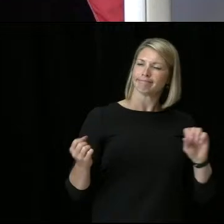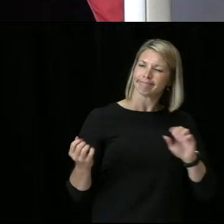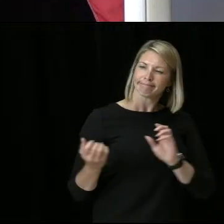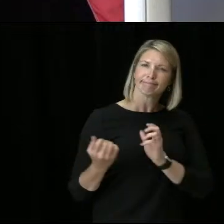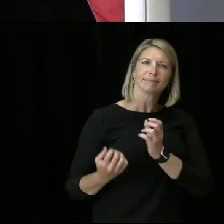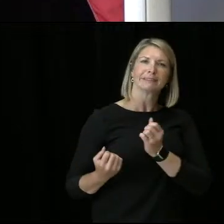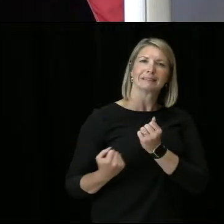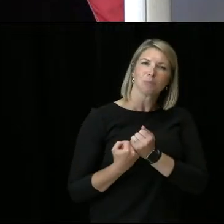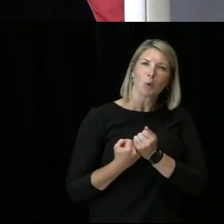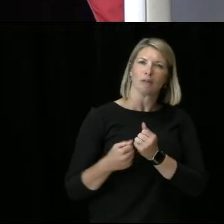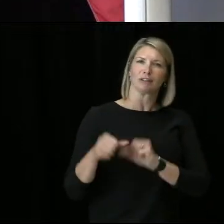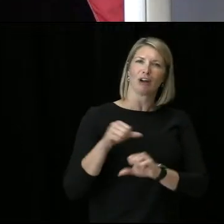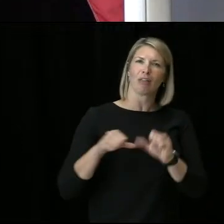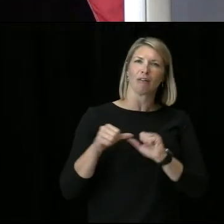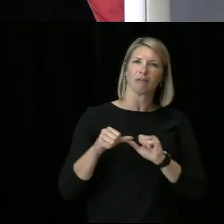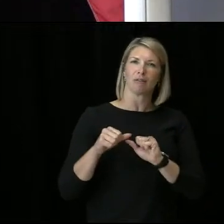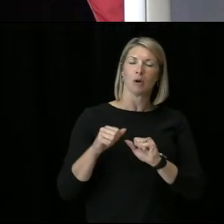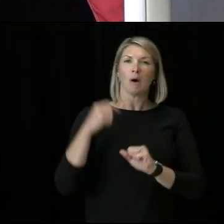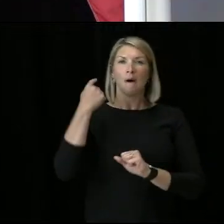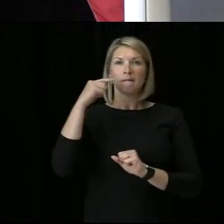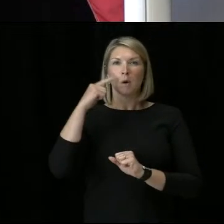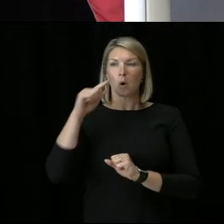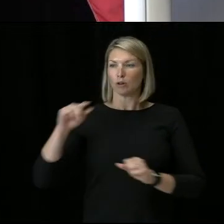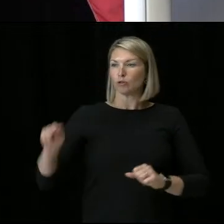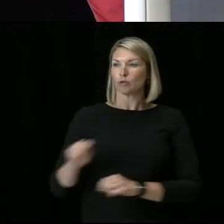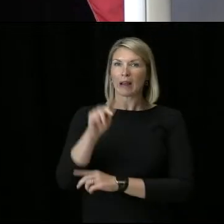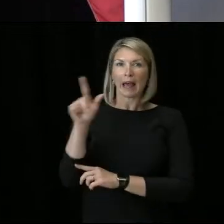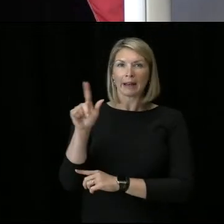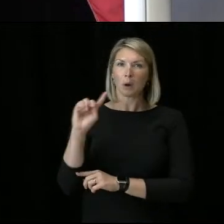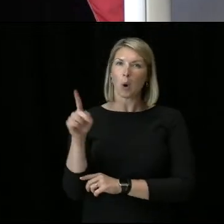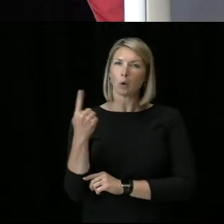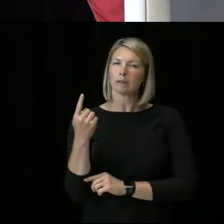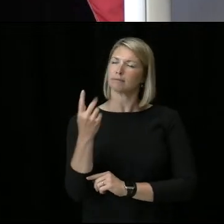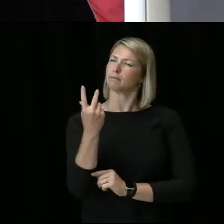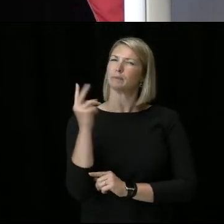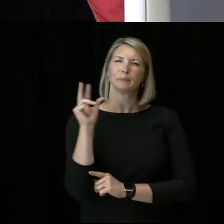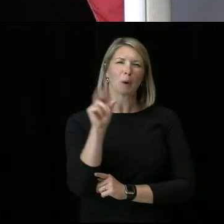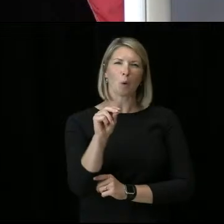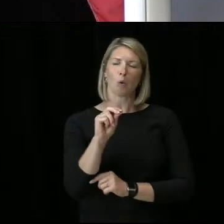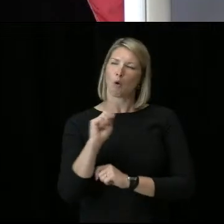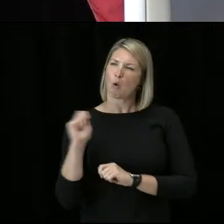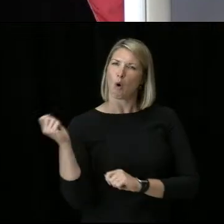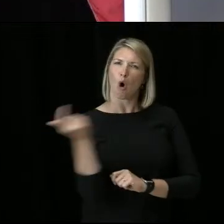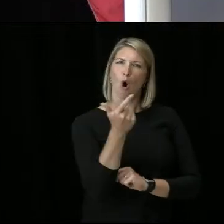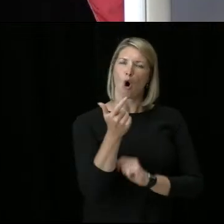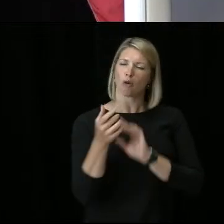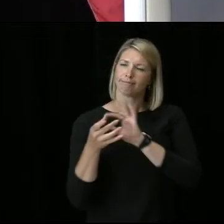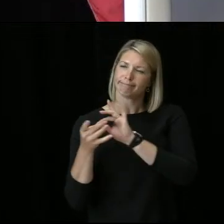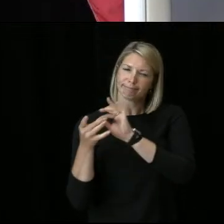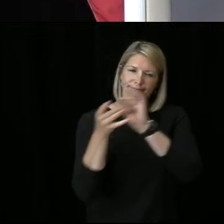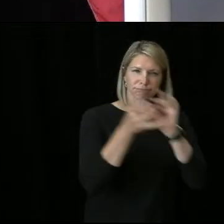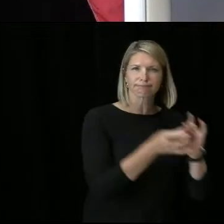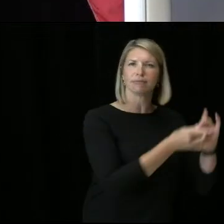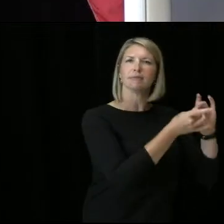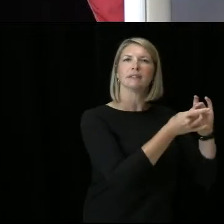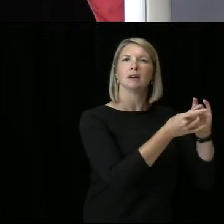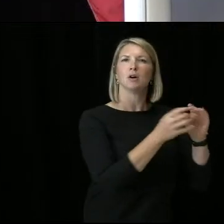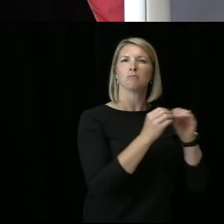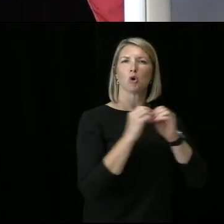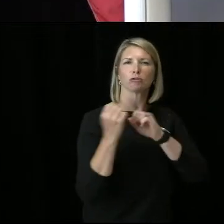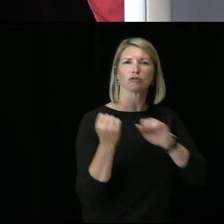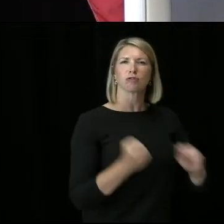for the people of Newfoundland and Labrador, but indeed the country. When we work together, we are all stronger. We are all better. And